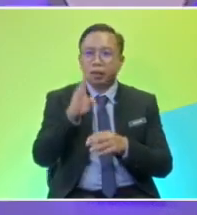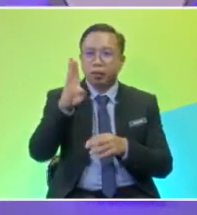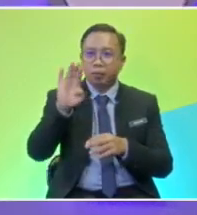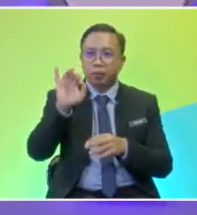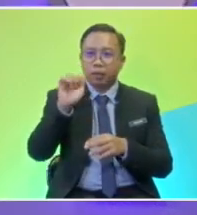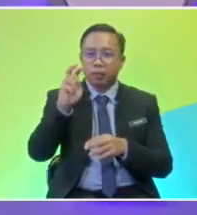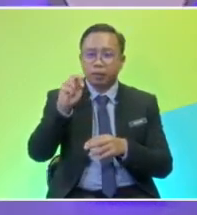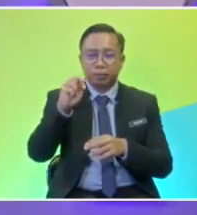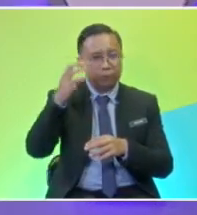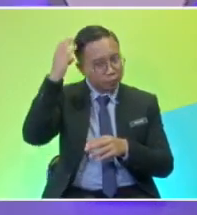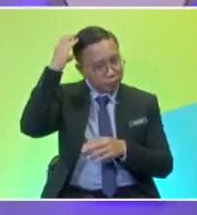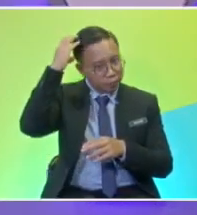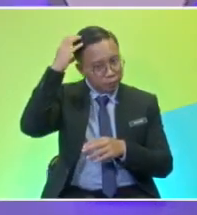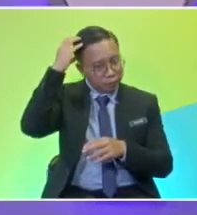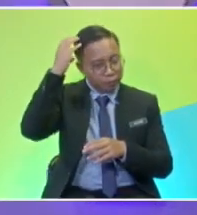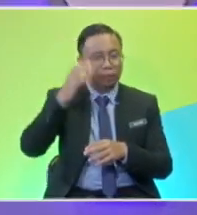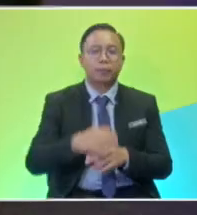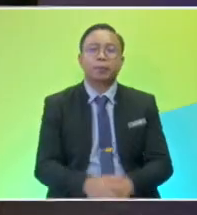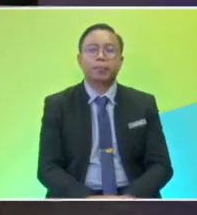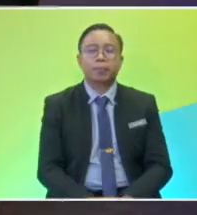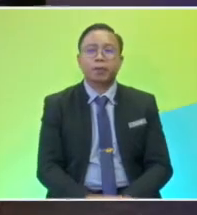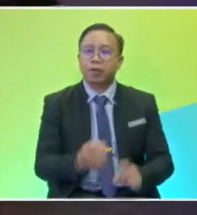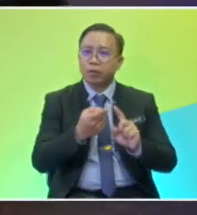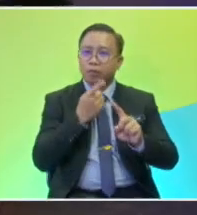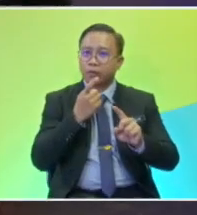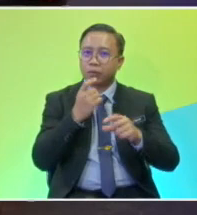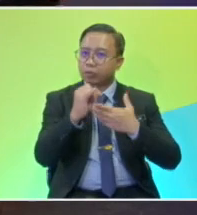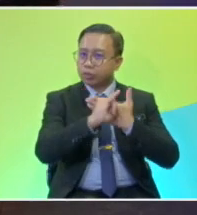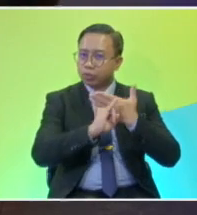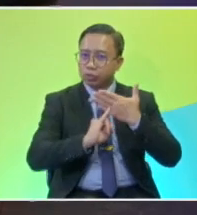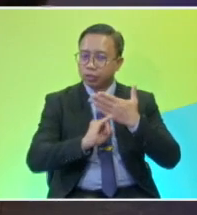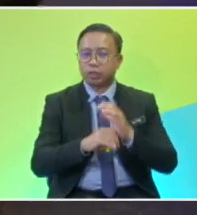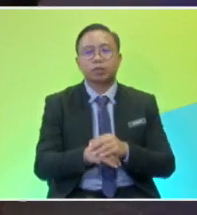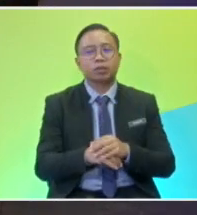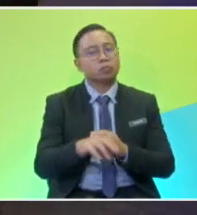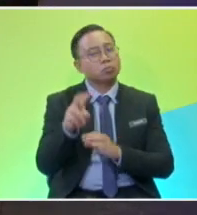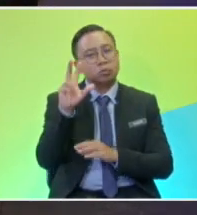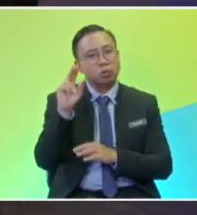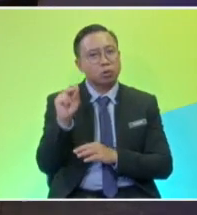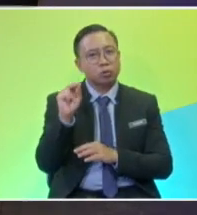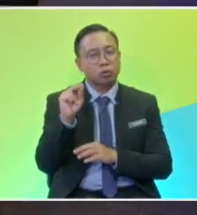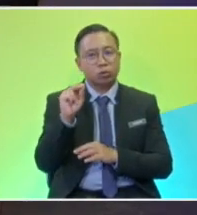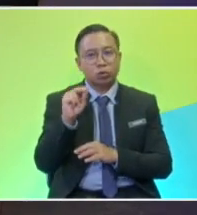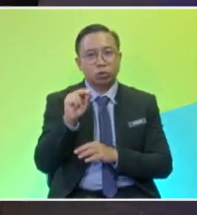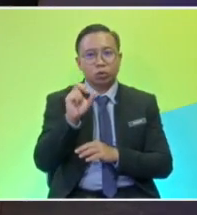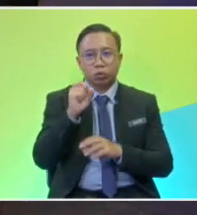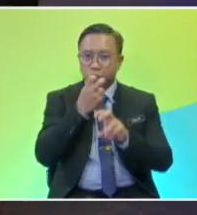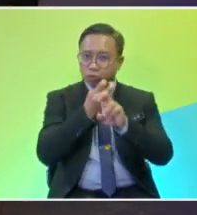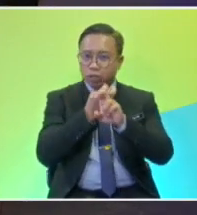Very brains. Good. Okay, skull protecting our brain from injury. Okay. Let's say no skull. When you fall, what will